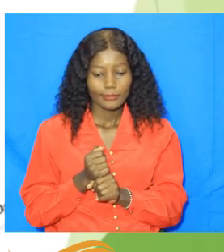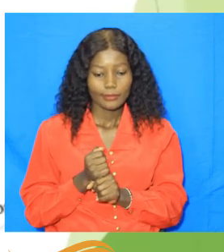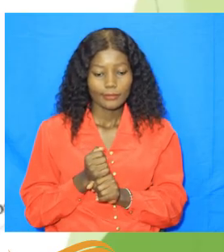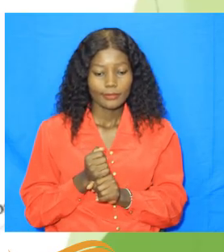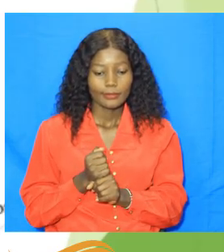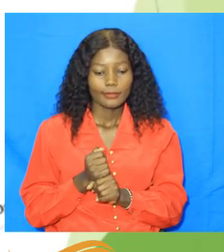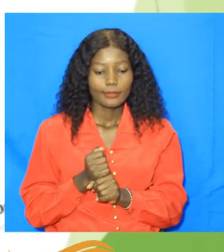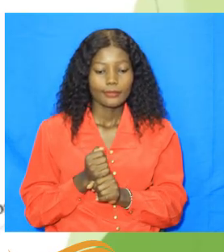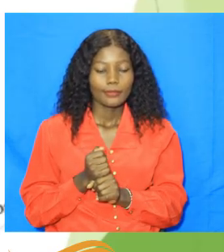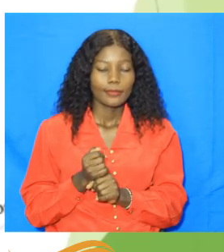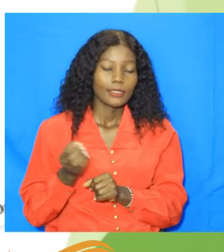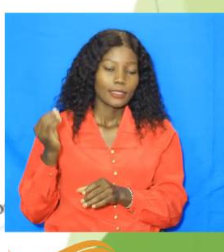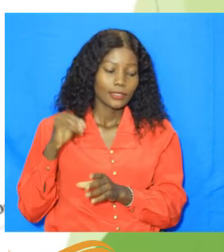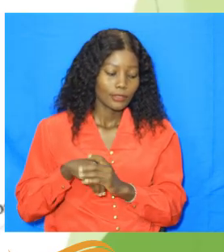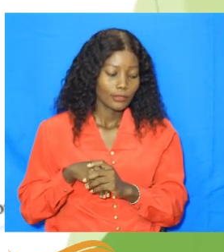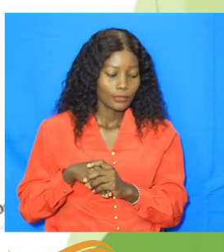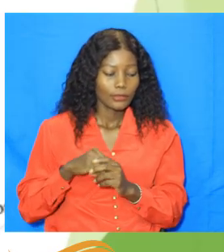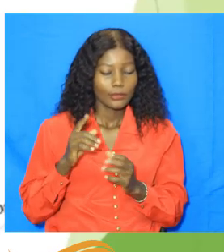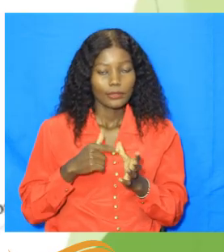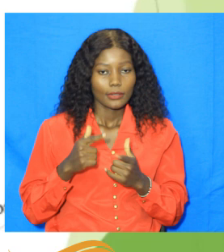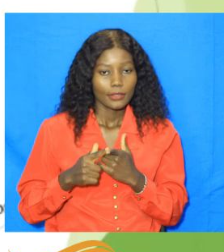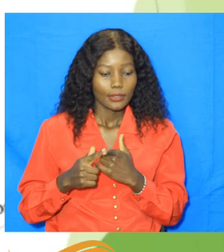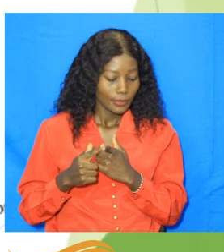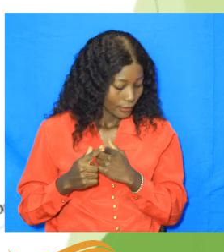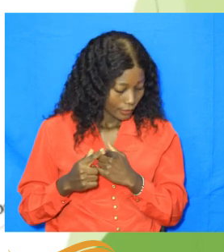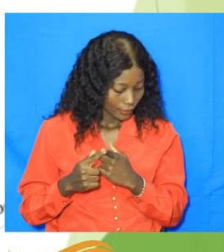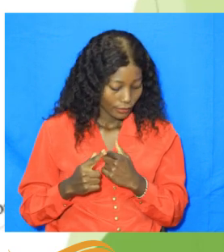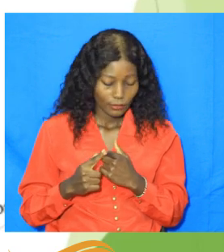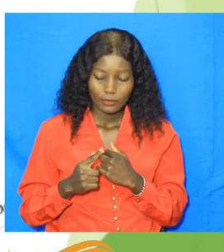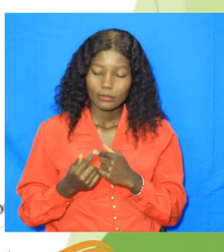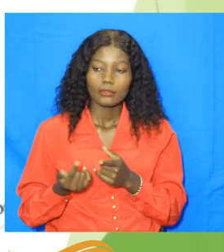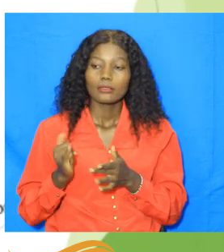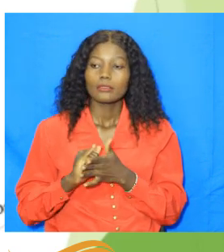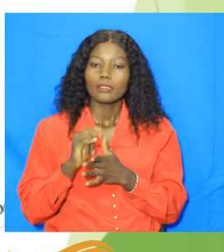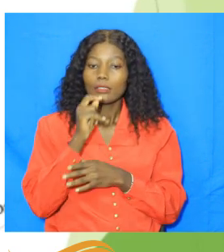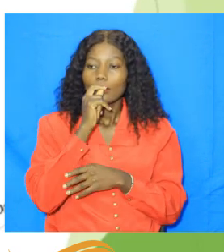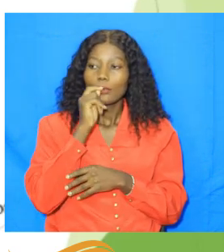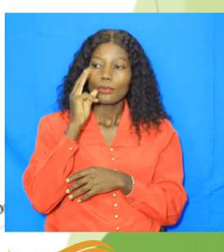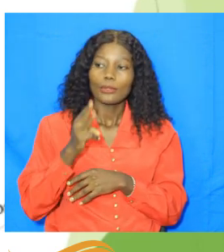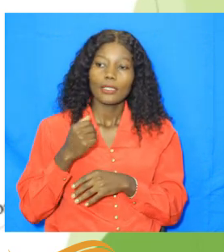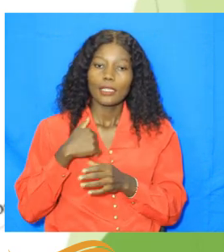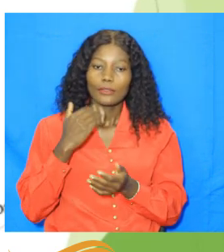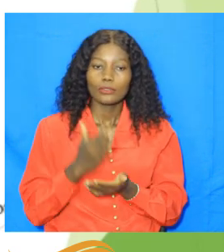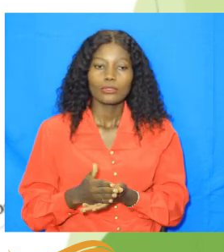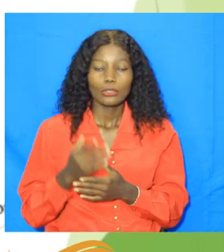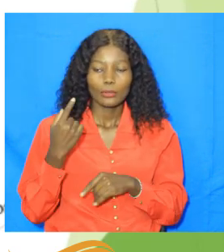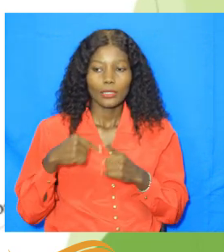a, a score, then that referee will have to stop the